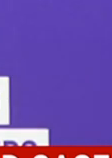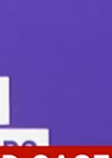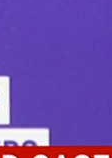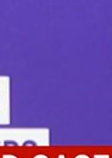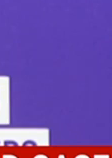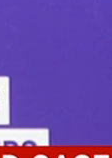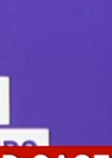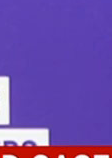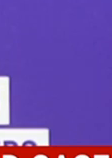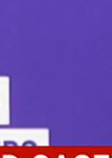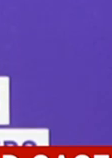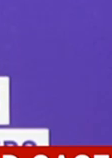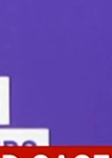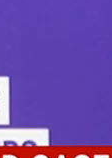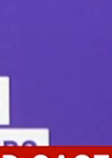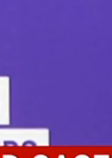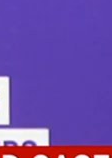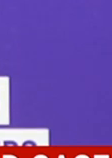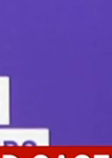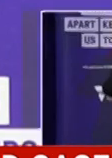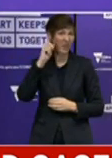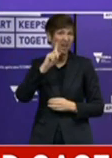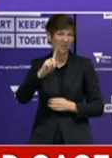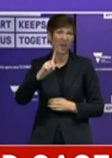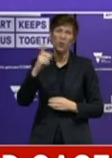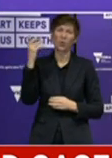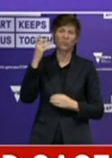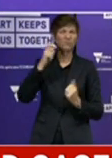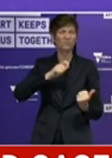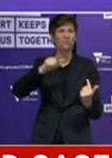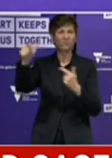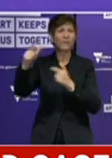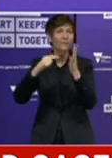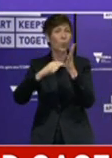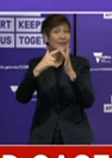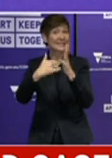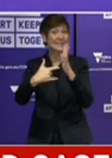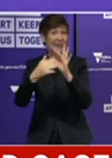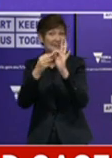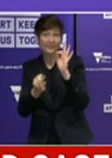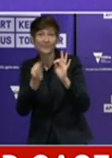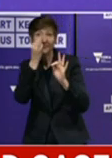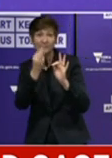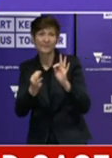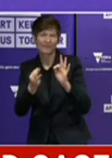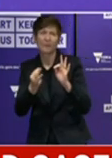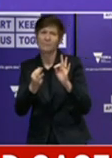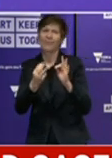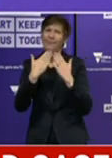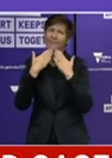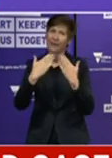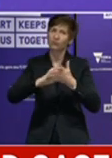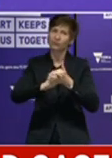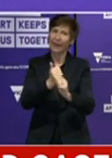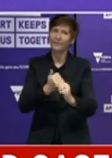14,374 Victorians who went for a test just a couple of days ago, and I'd encourage all Victorians, regardless of postcode, regardless of